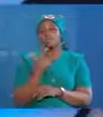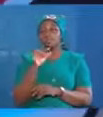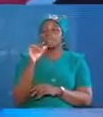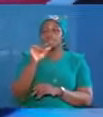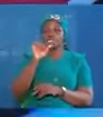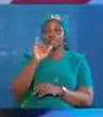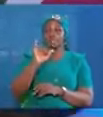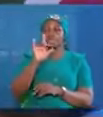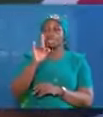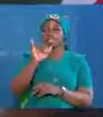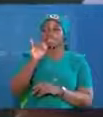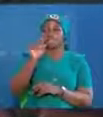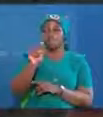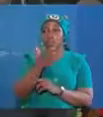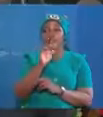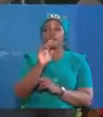Moi.